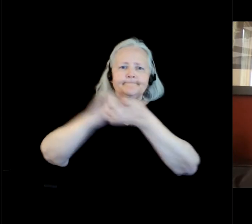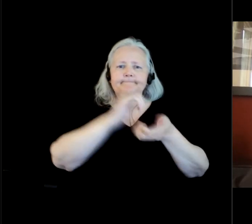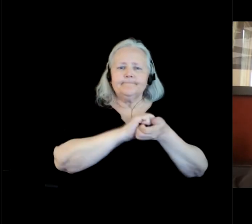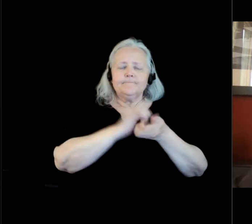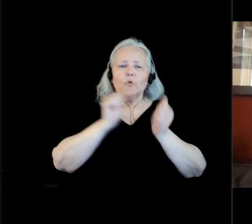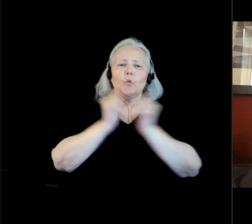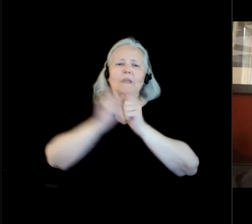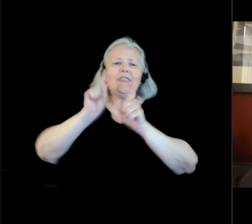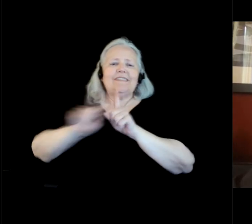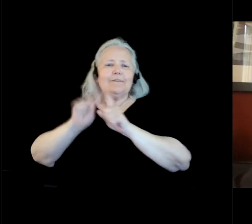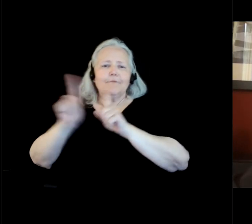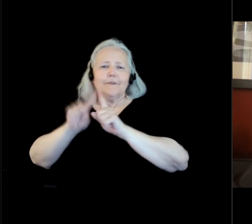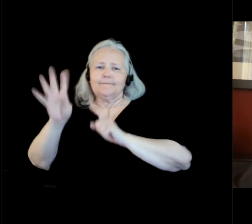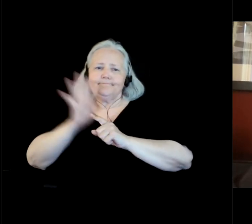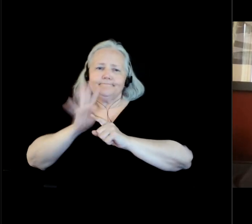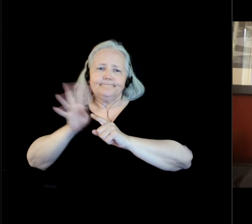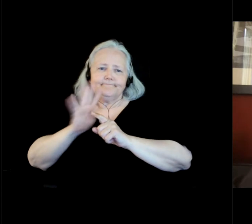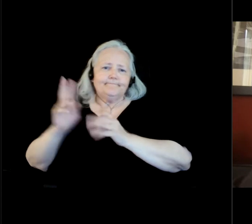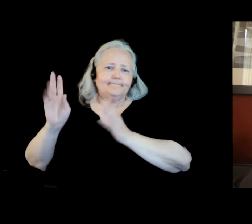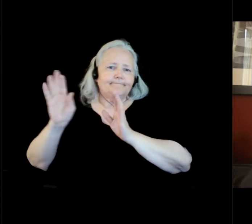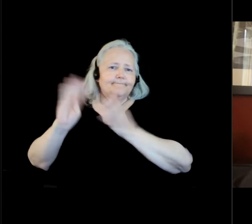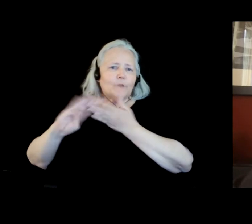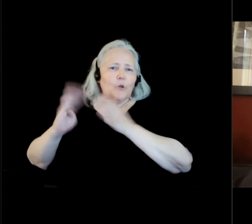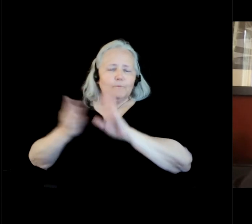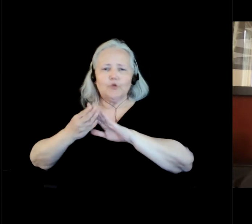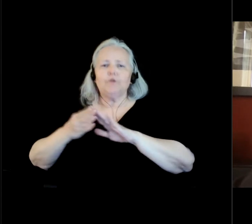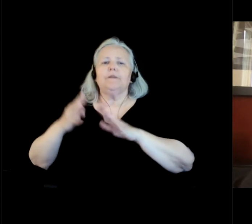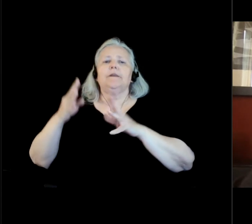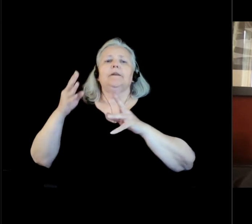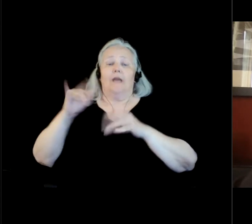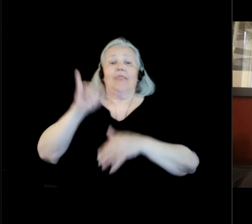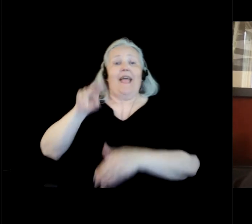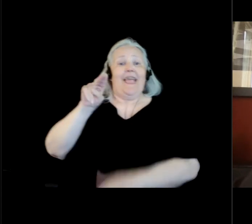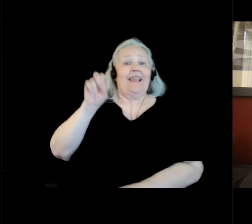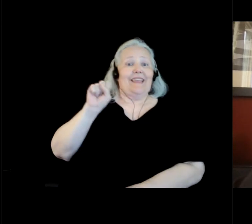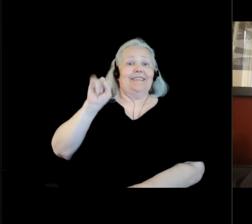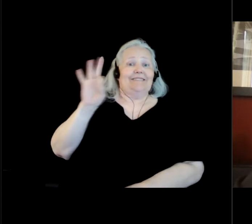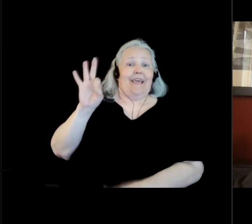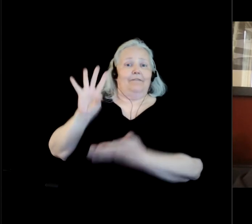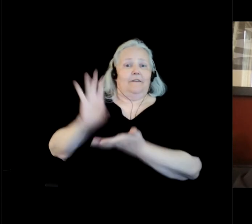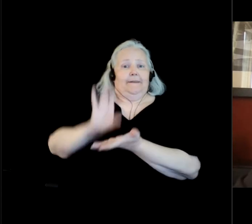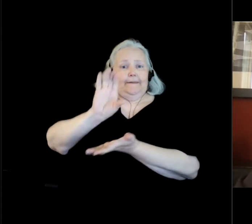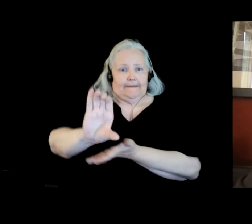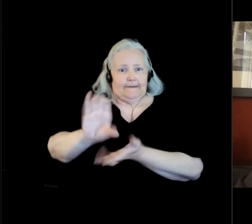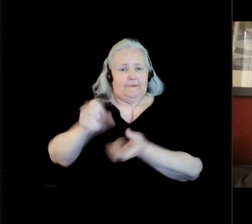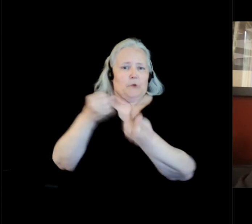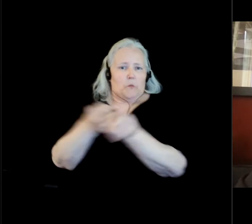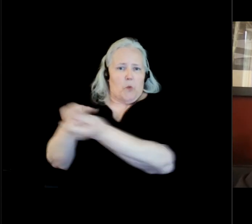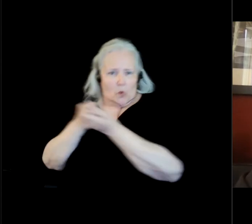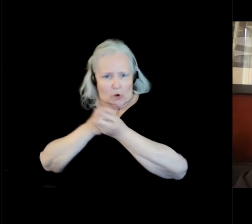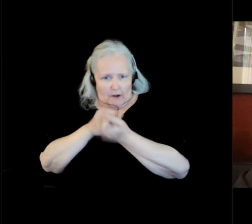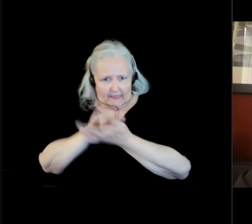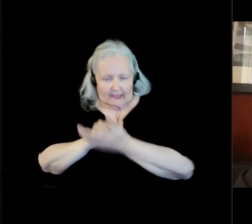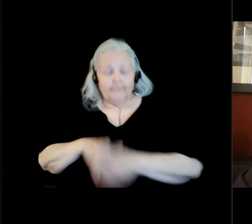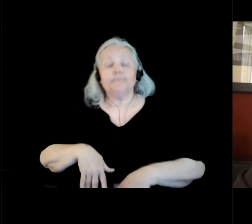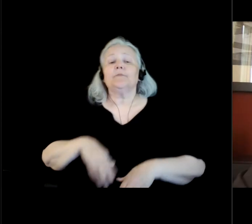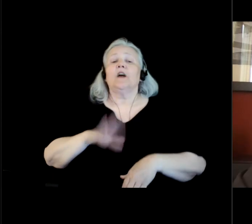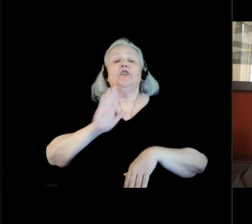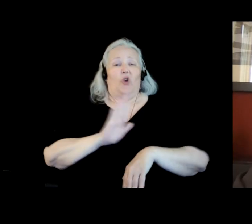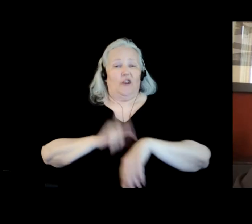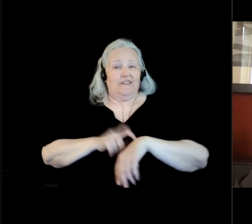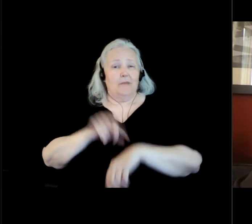communities a core part of the activities funded by the NSF. After completing her term at the NSF,